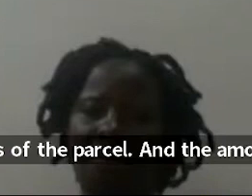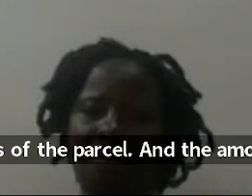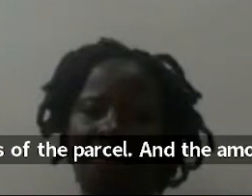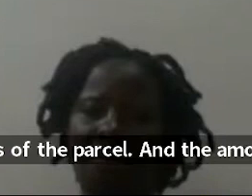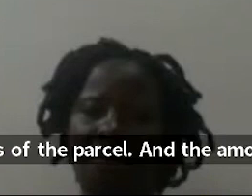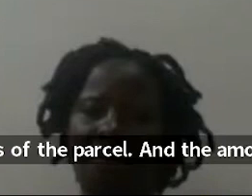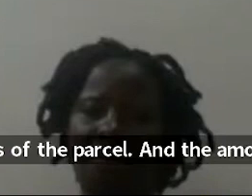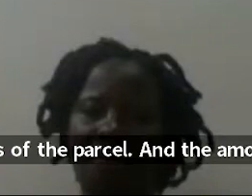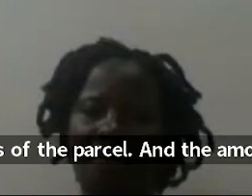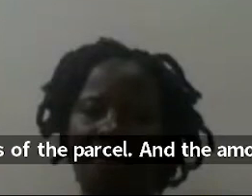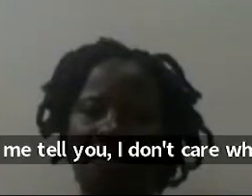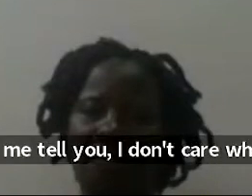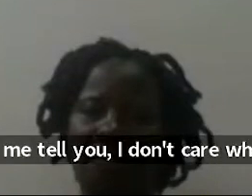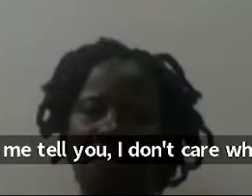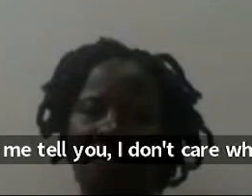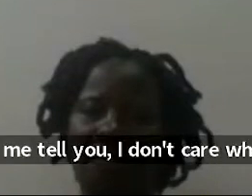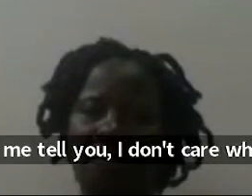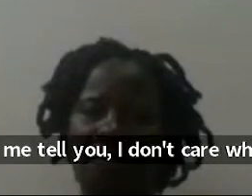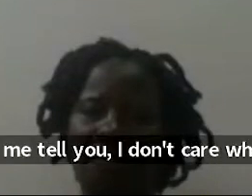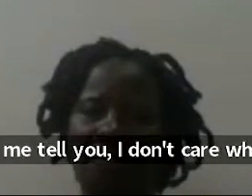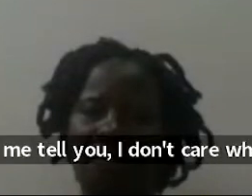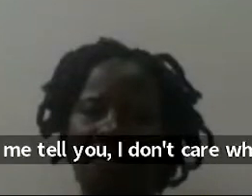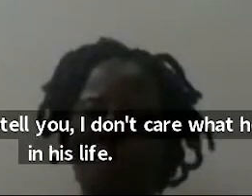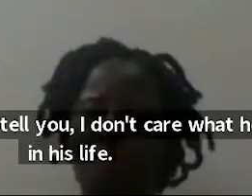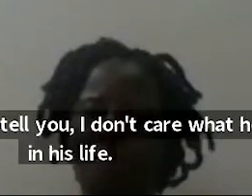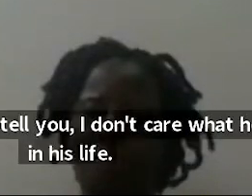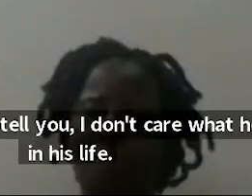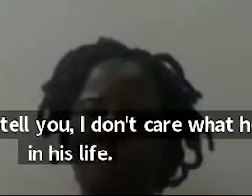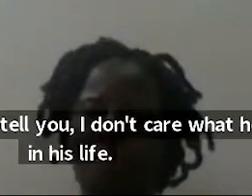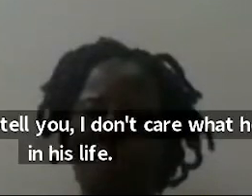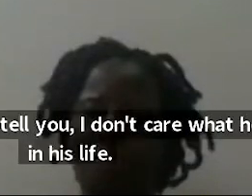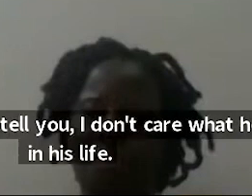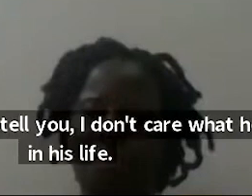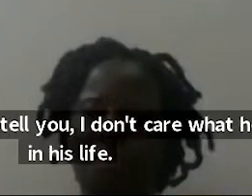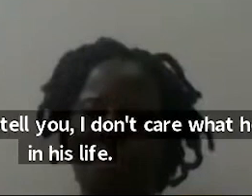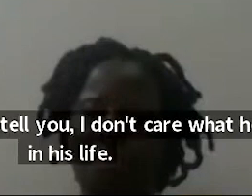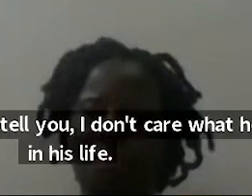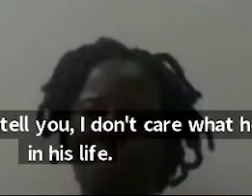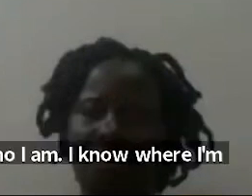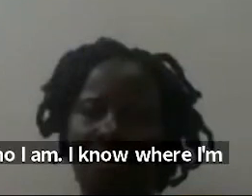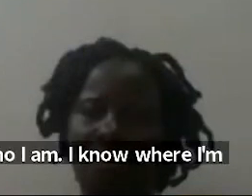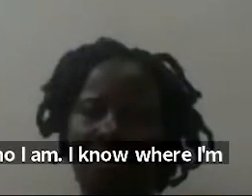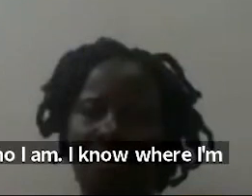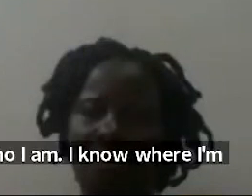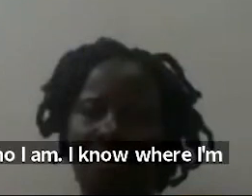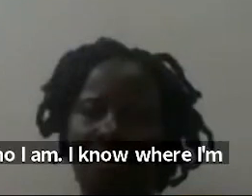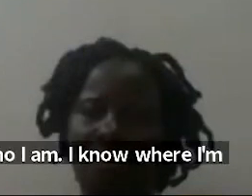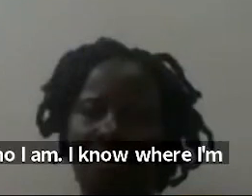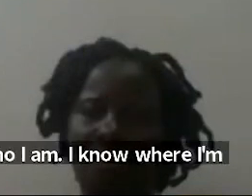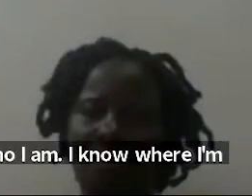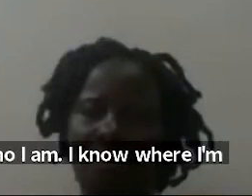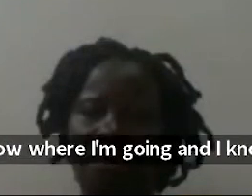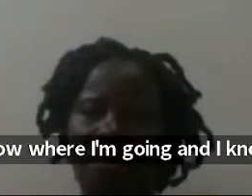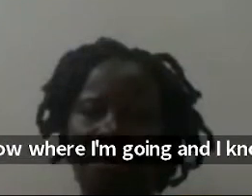I don't care what he decides in his life. I know who I am. I know where I'm going, and I know what I